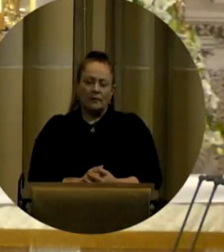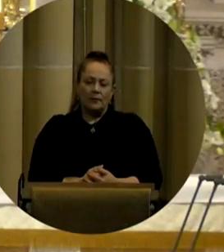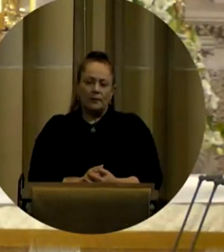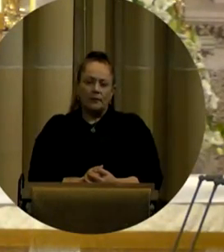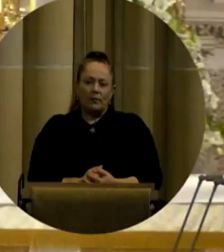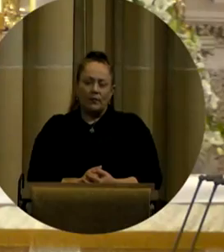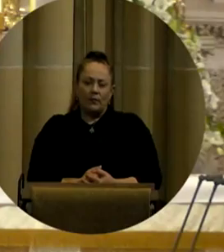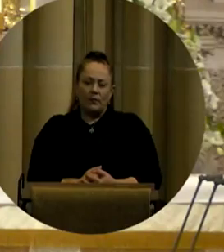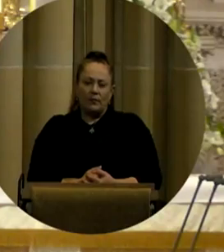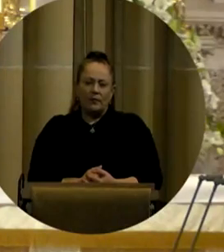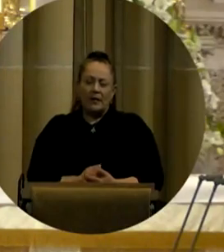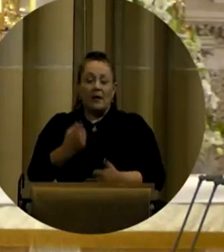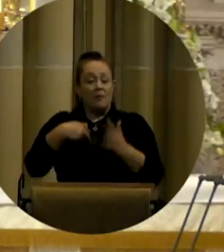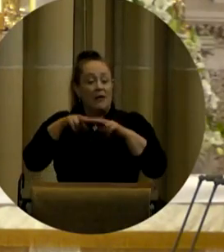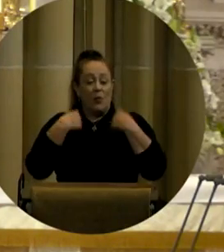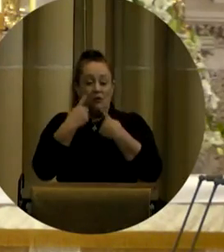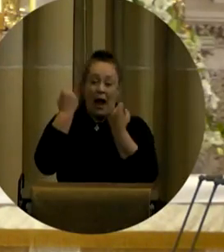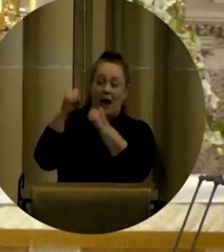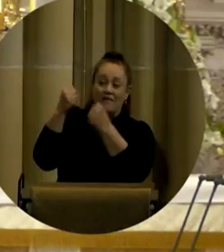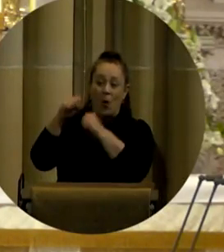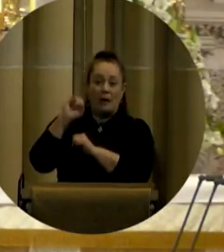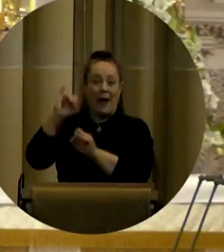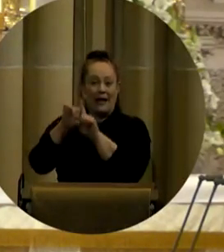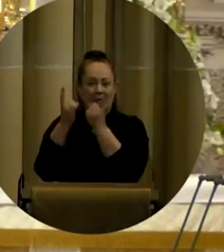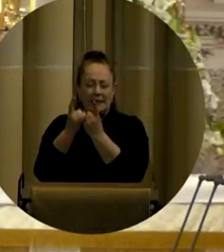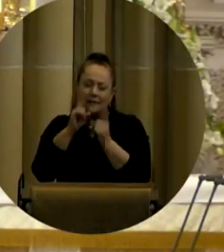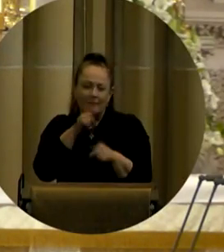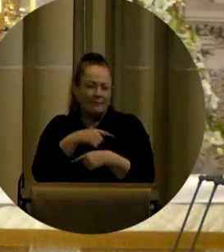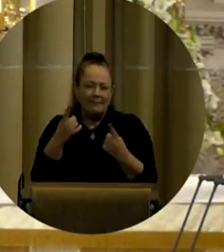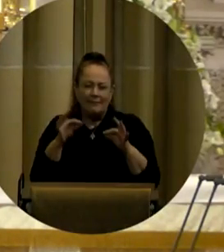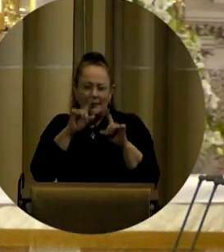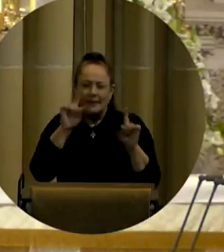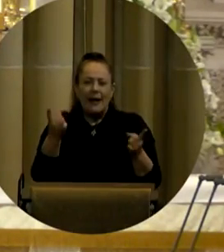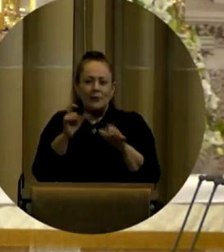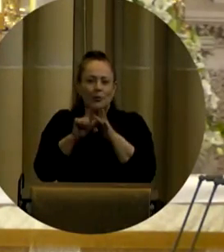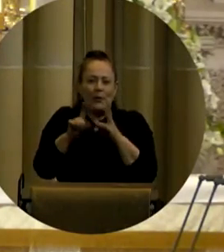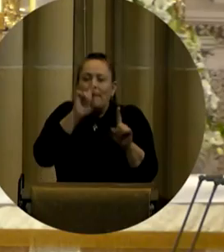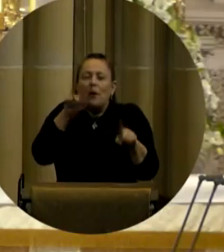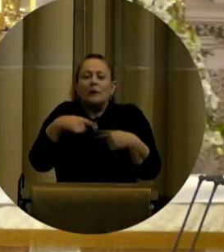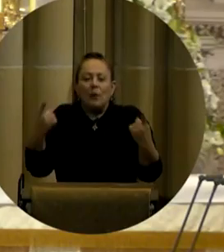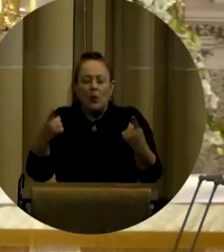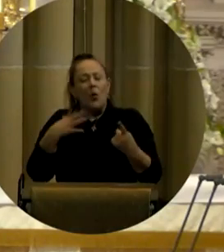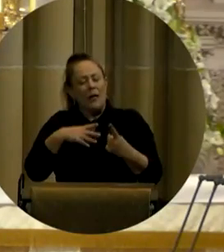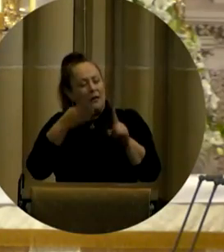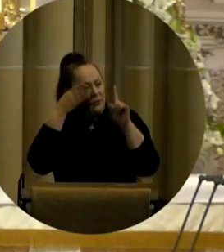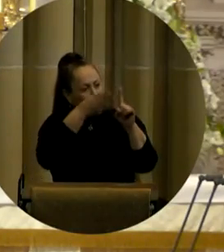But avoiding bad things isn't enough. We also want to pursue the good.